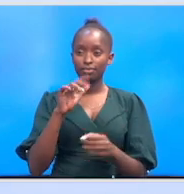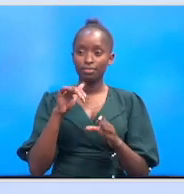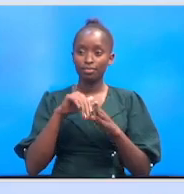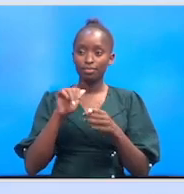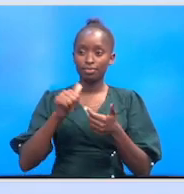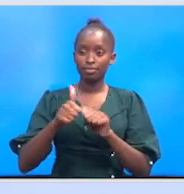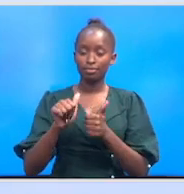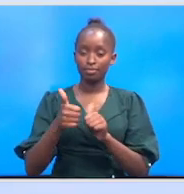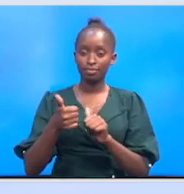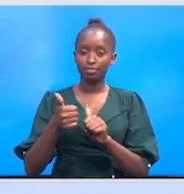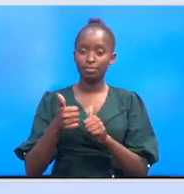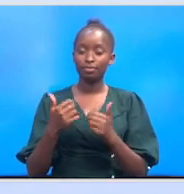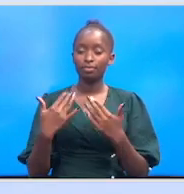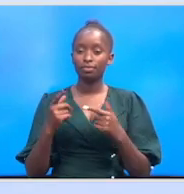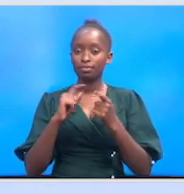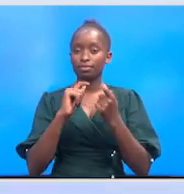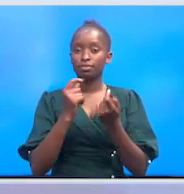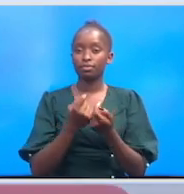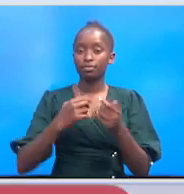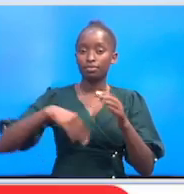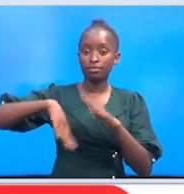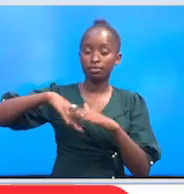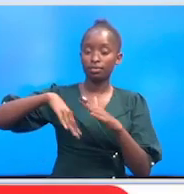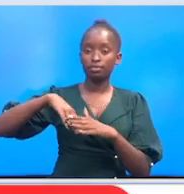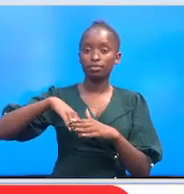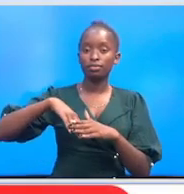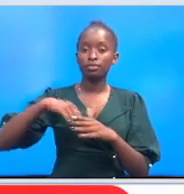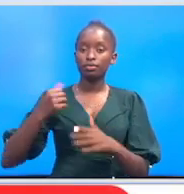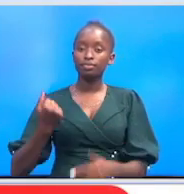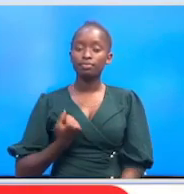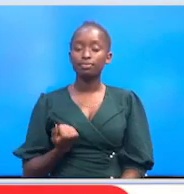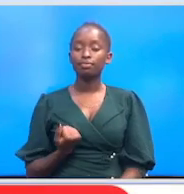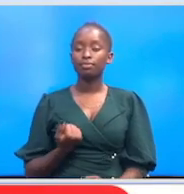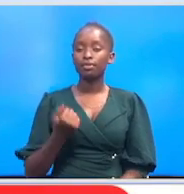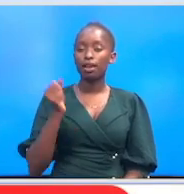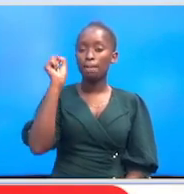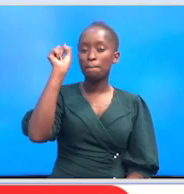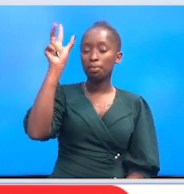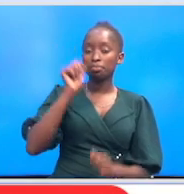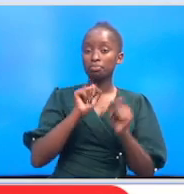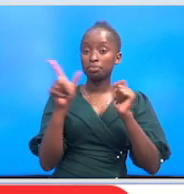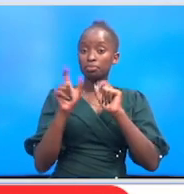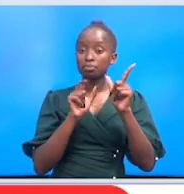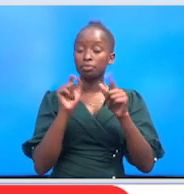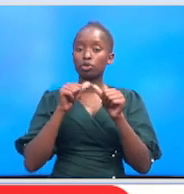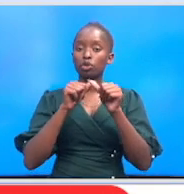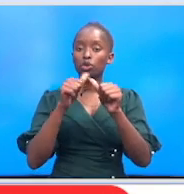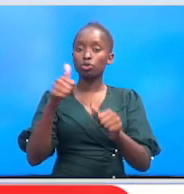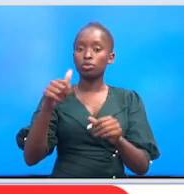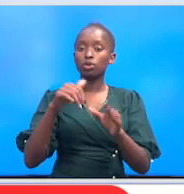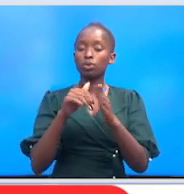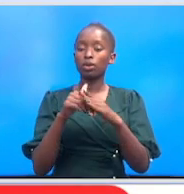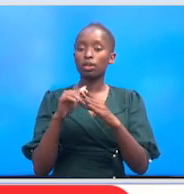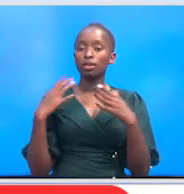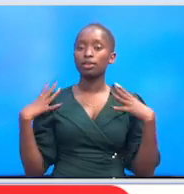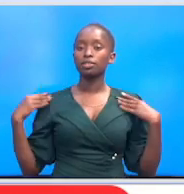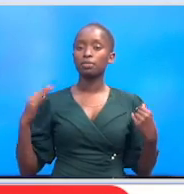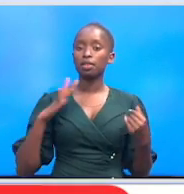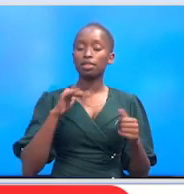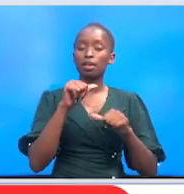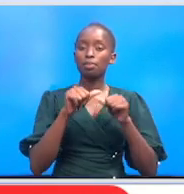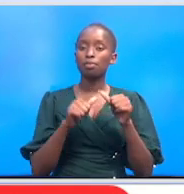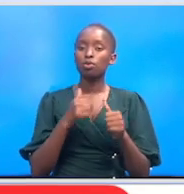Taarifa za michezo. Timu ya taifa ya soka ya kinadada Harambee Starlets inaendelea na mazoezi yao ya kufuzu